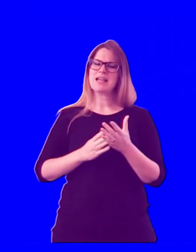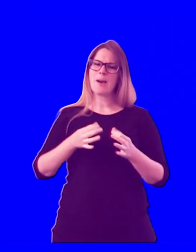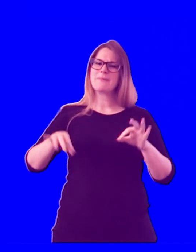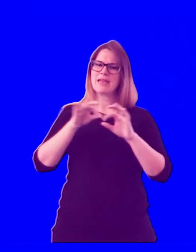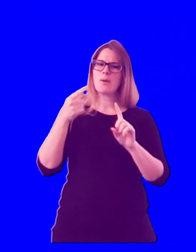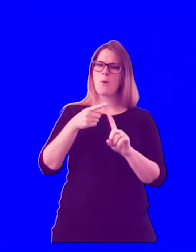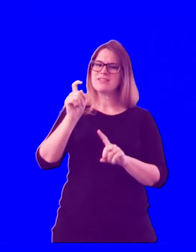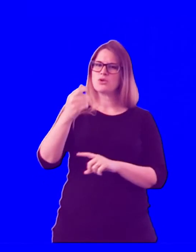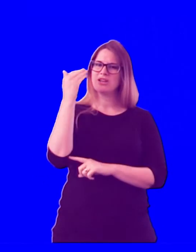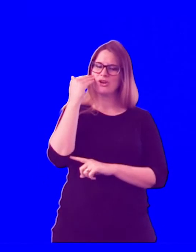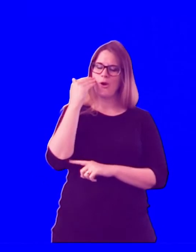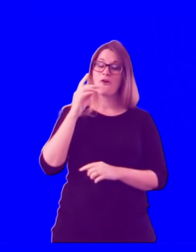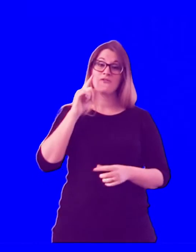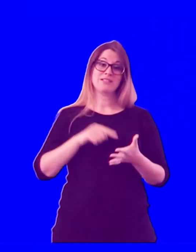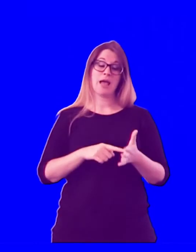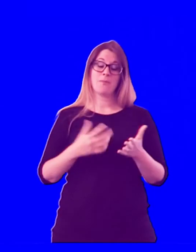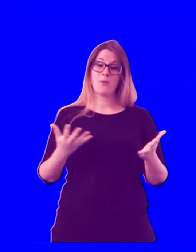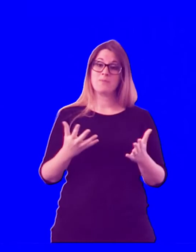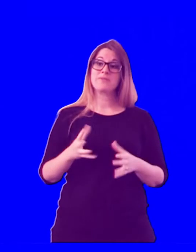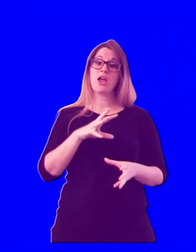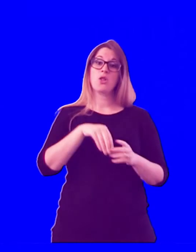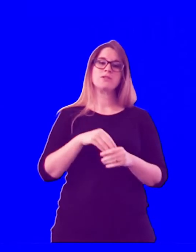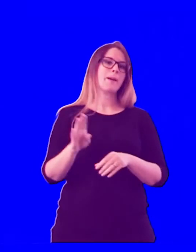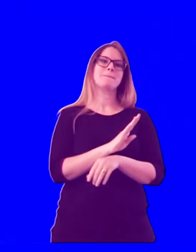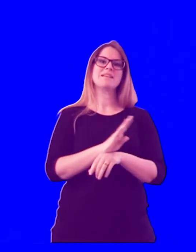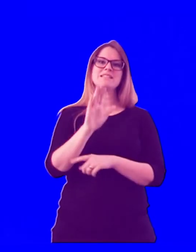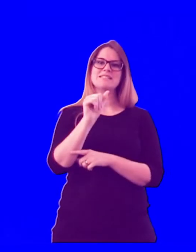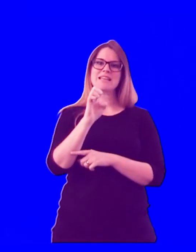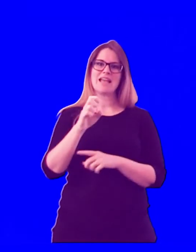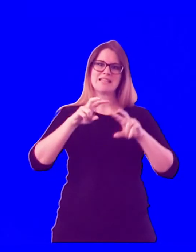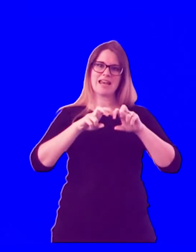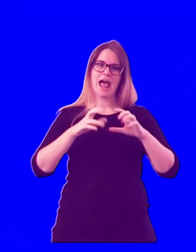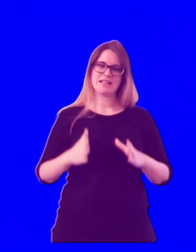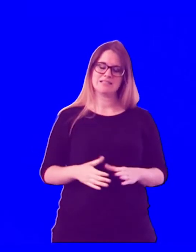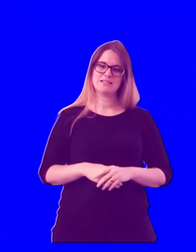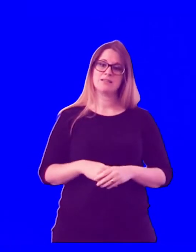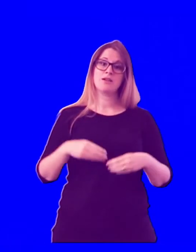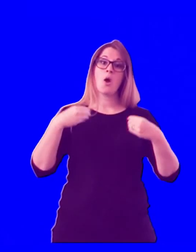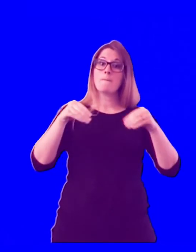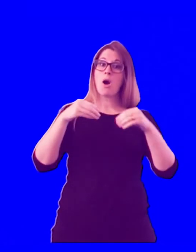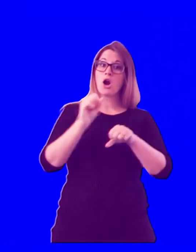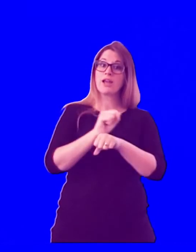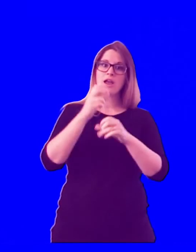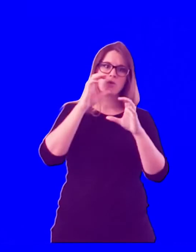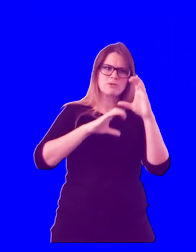planning. For example, it includes business case analysis, market